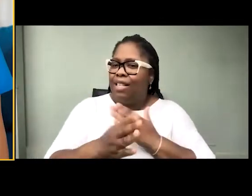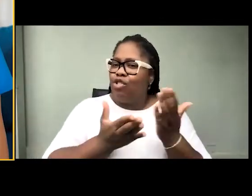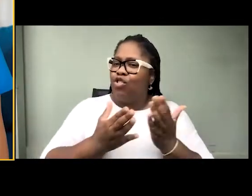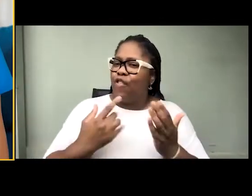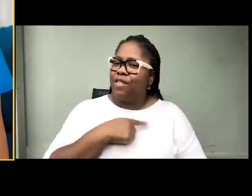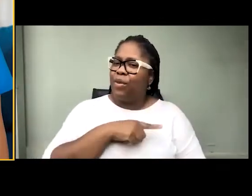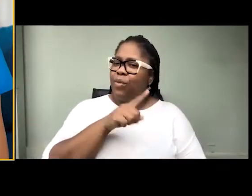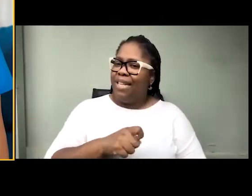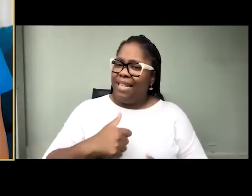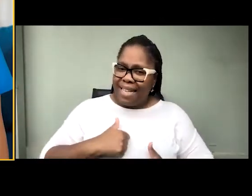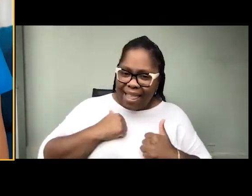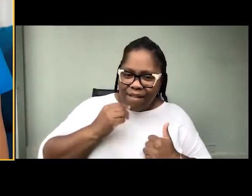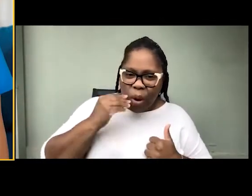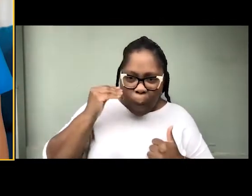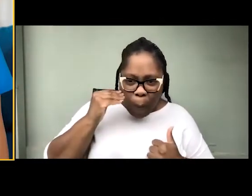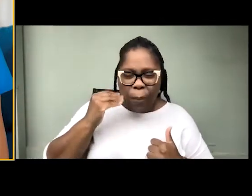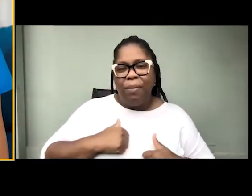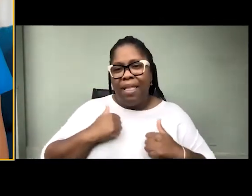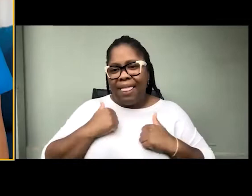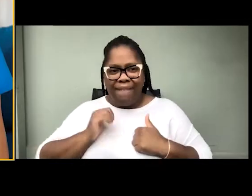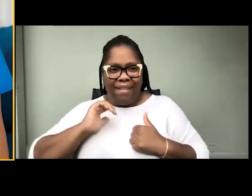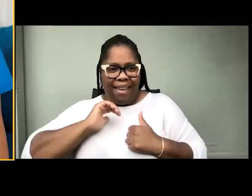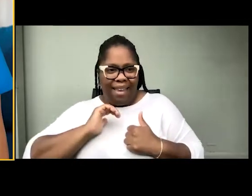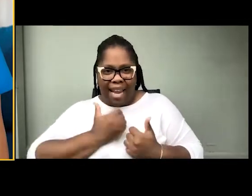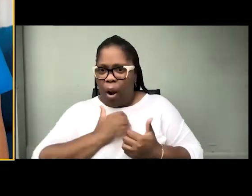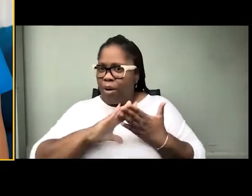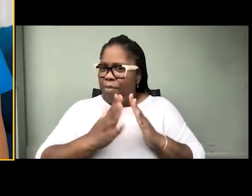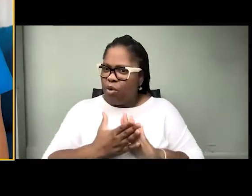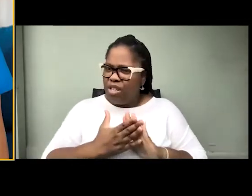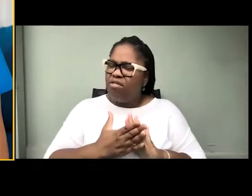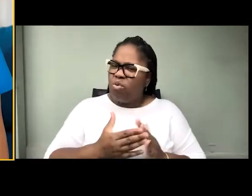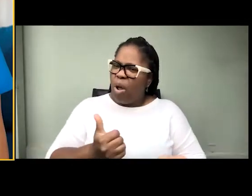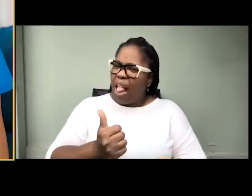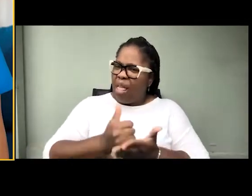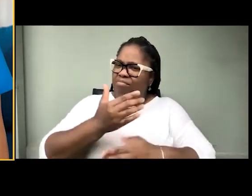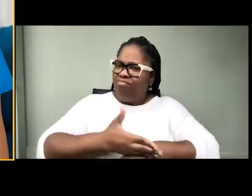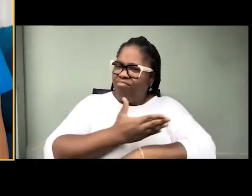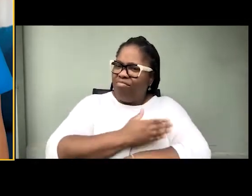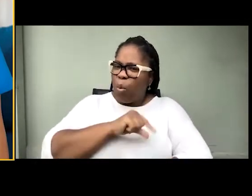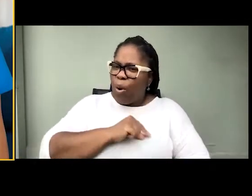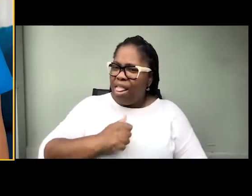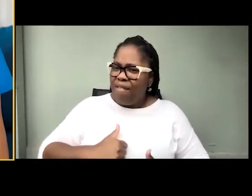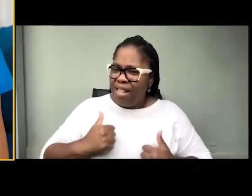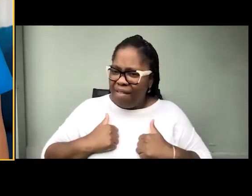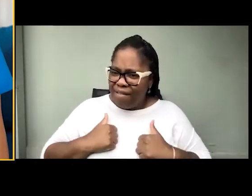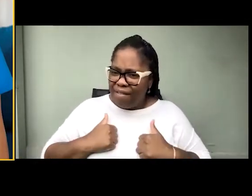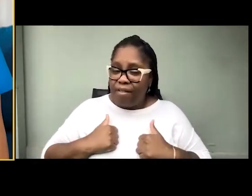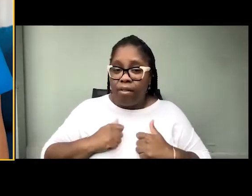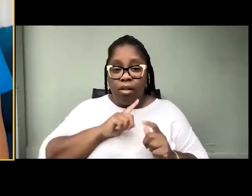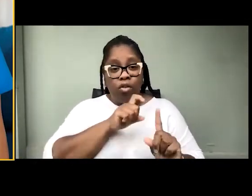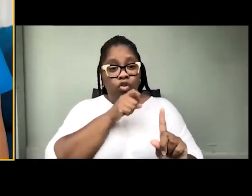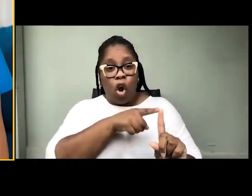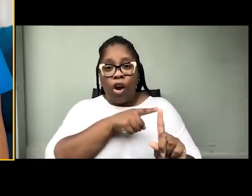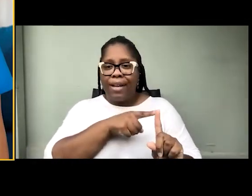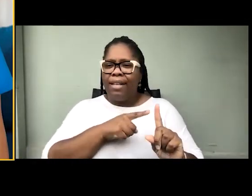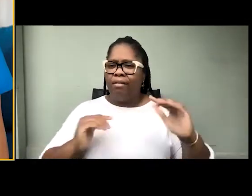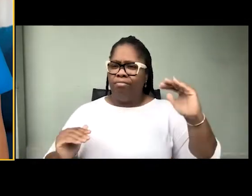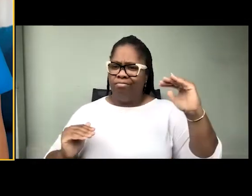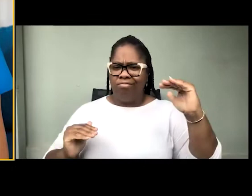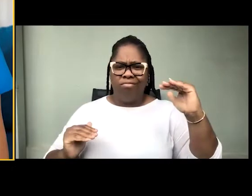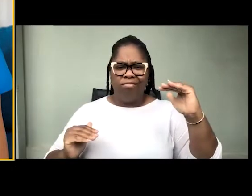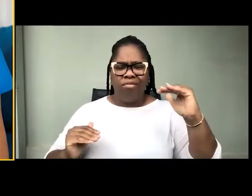communities, and to optimize our health and quality of life. So our target here is to close the equity gap